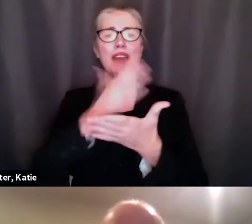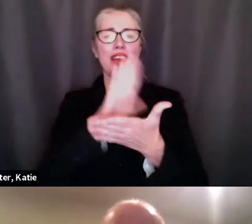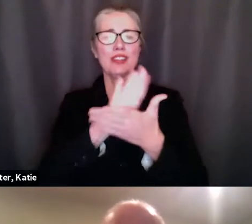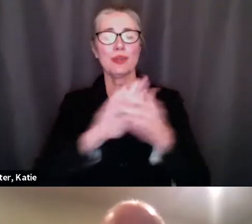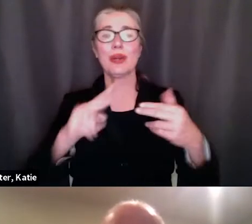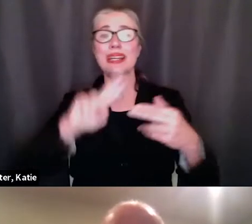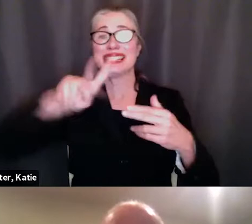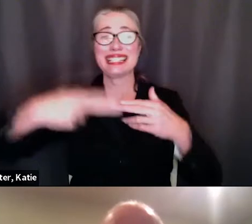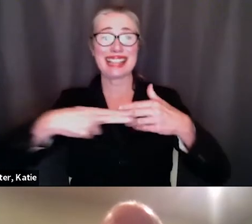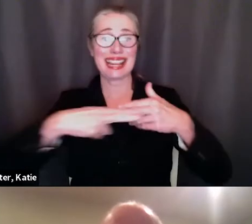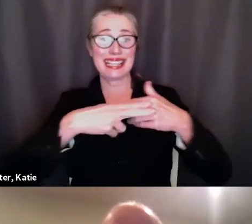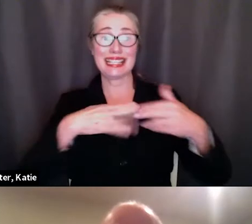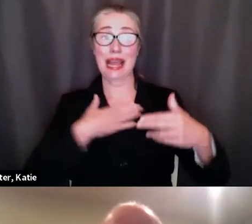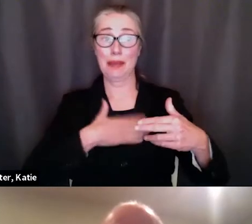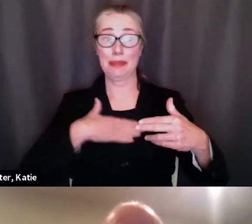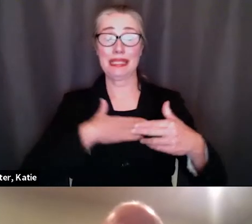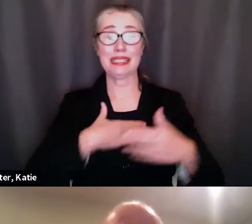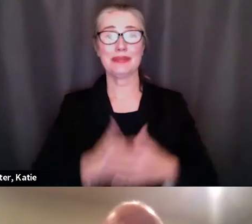please